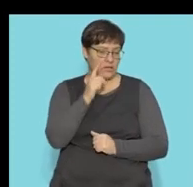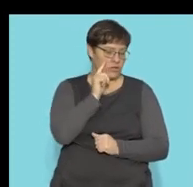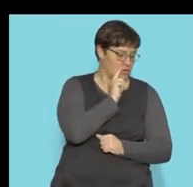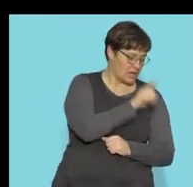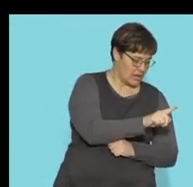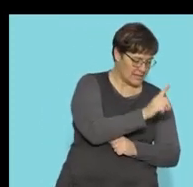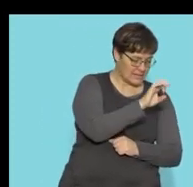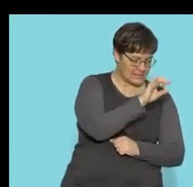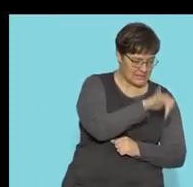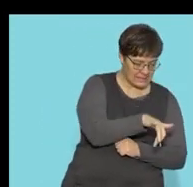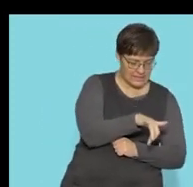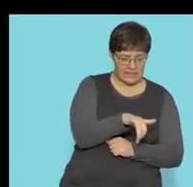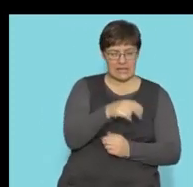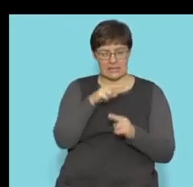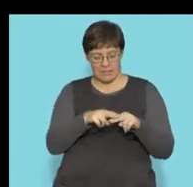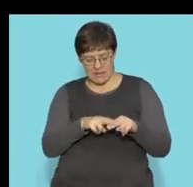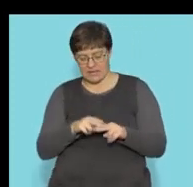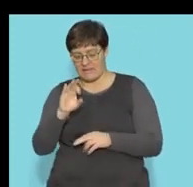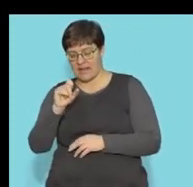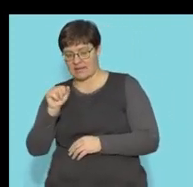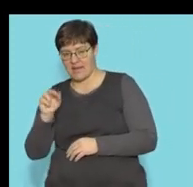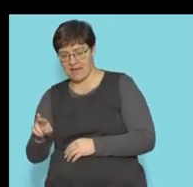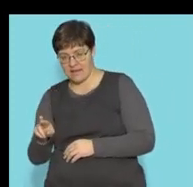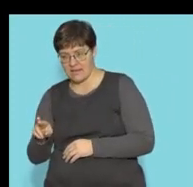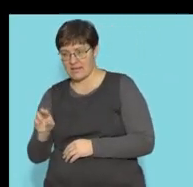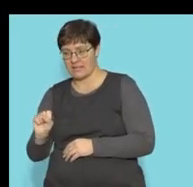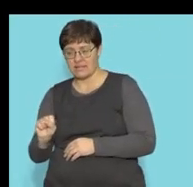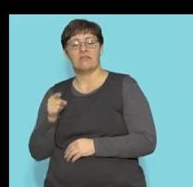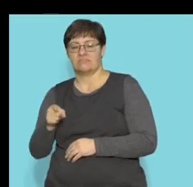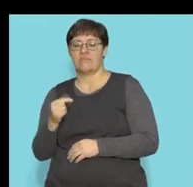density dependent factors. We're happy with that.